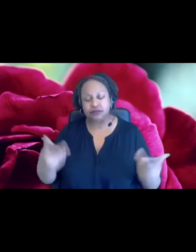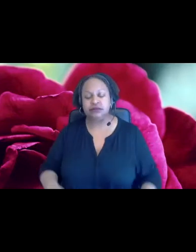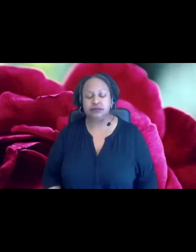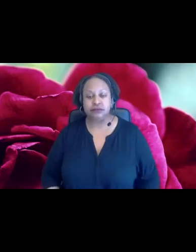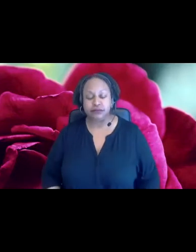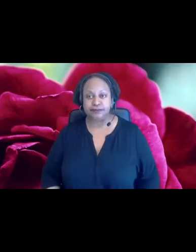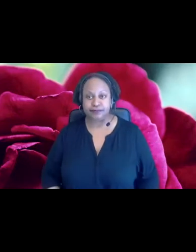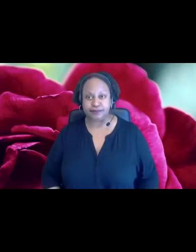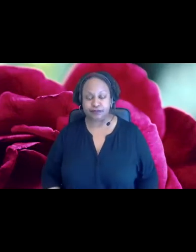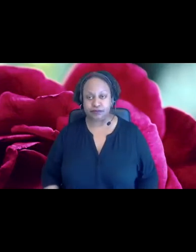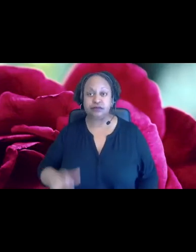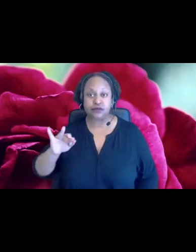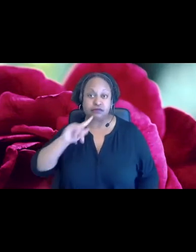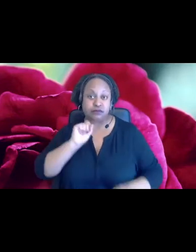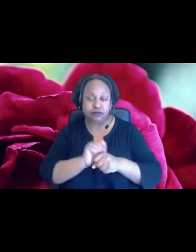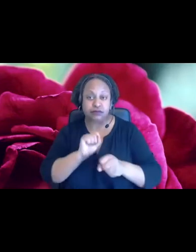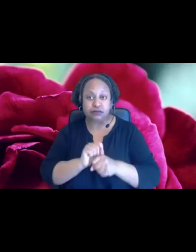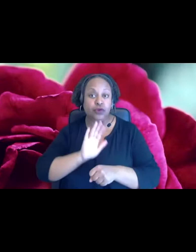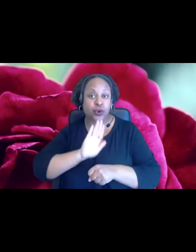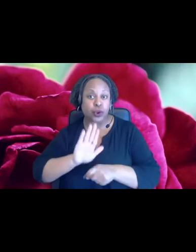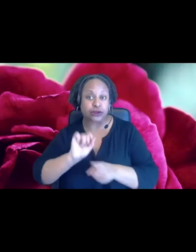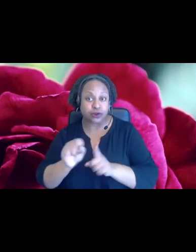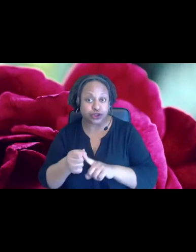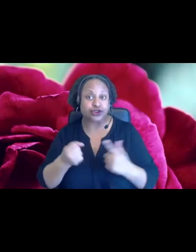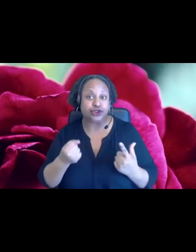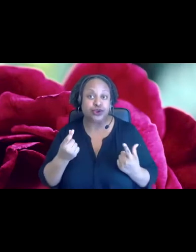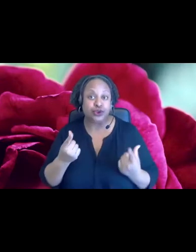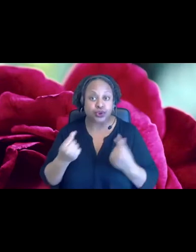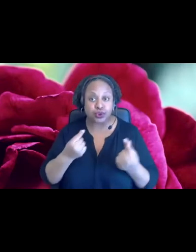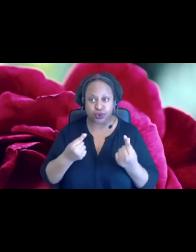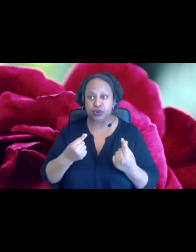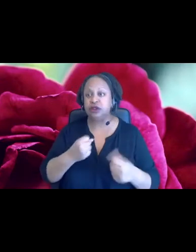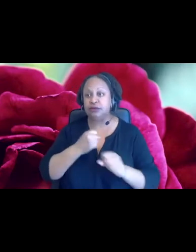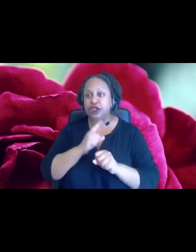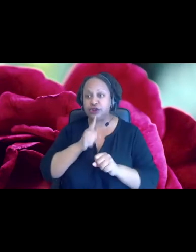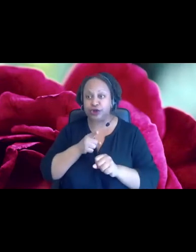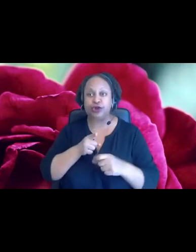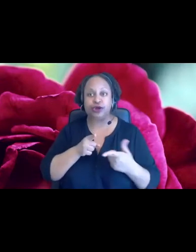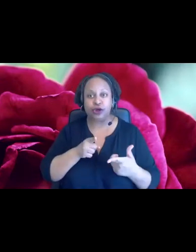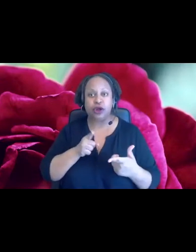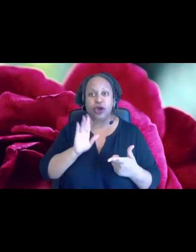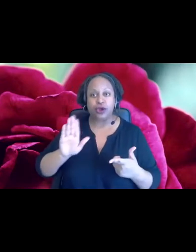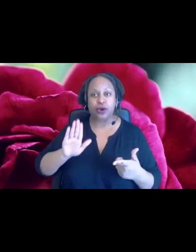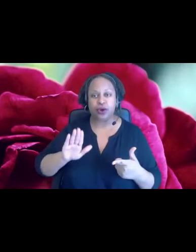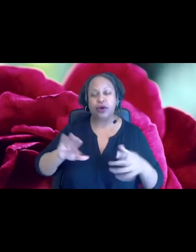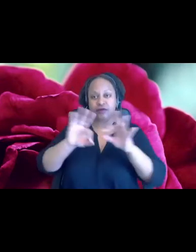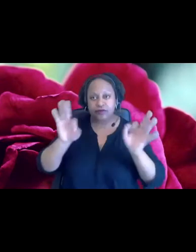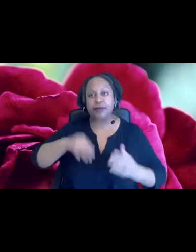If you are in that situation, you should ensure that you at least file your return on